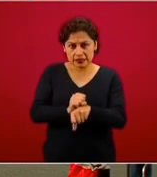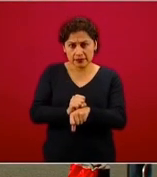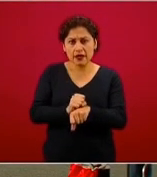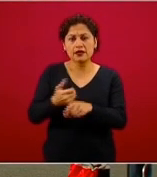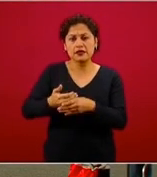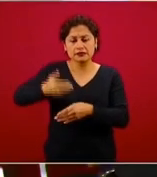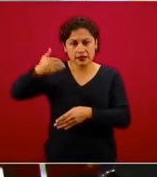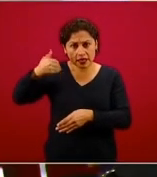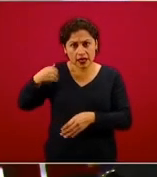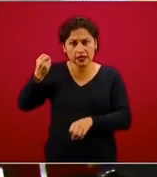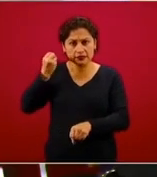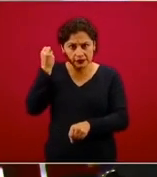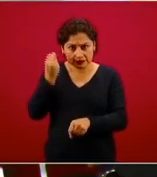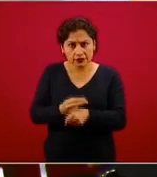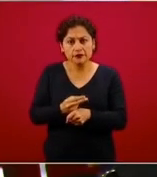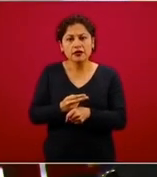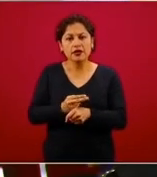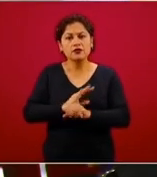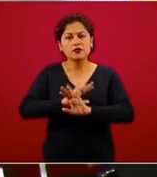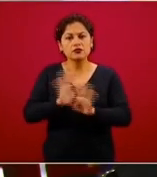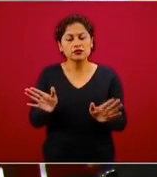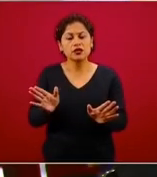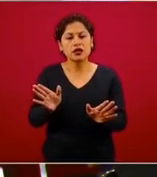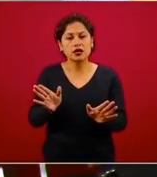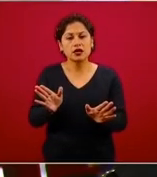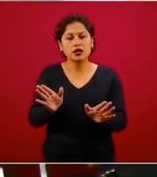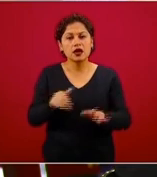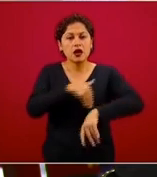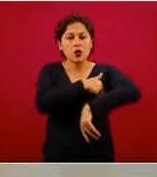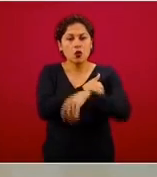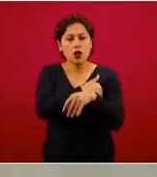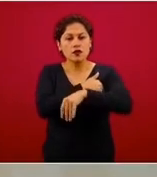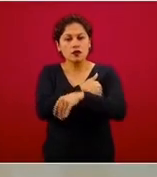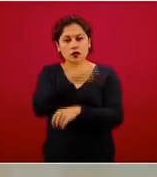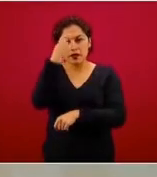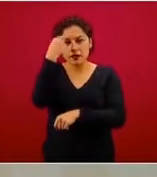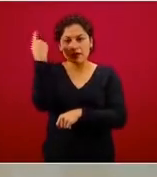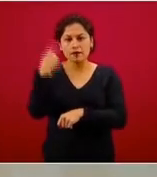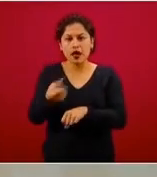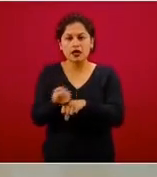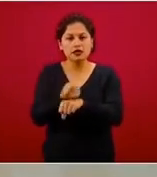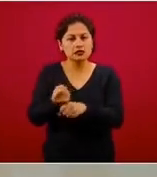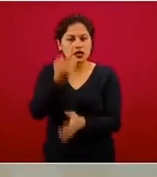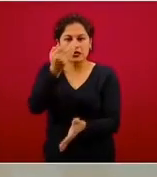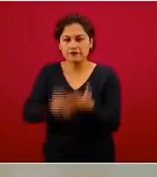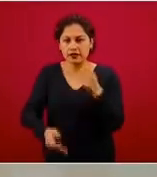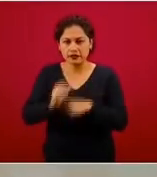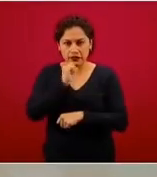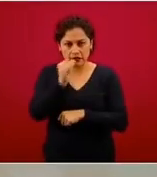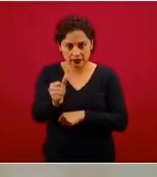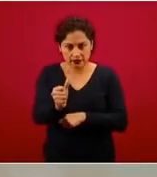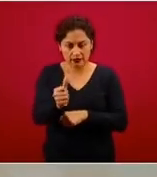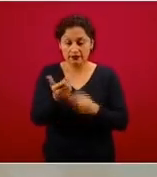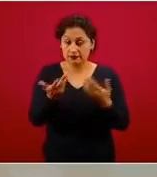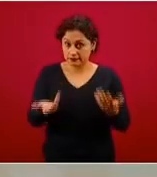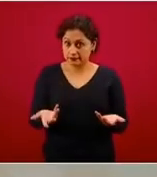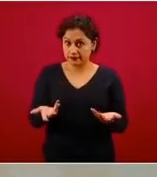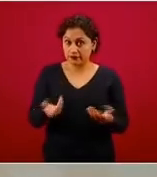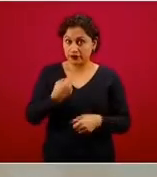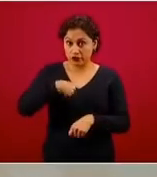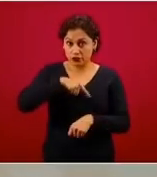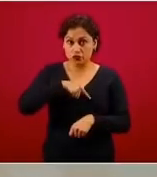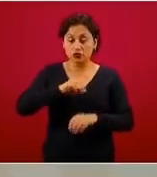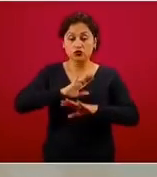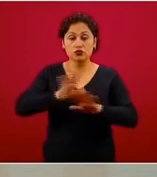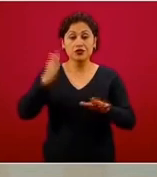taking. 8 It's been 7 semanas, or 8 para weeks que now, no hubiera escasez de so that sangre. we don't Y have a de hecho blood shortage. identificamos con